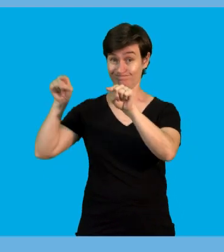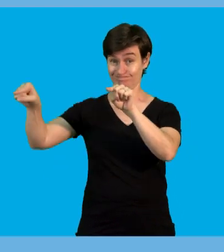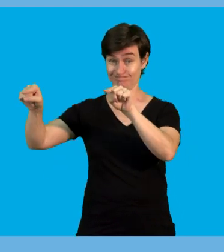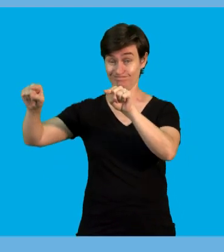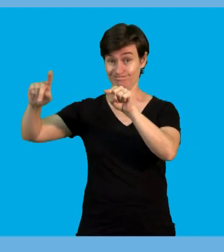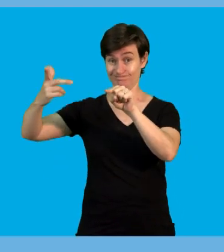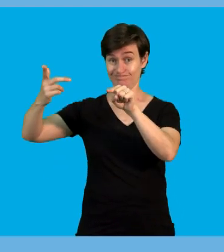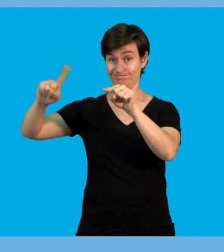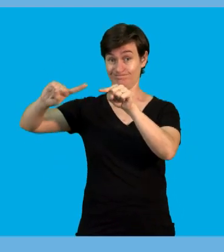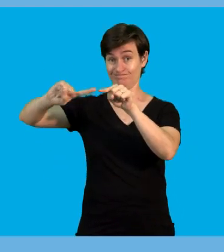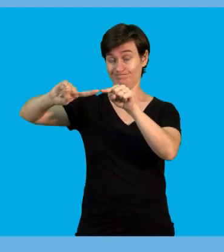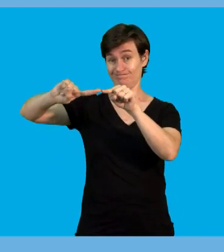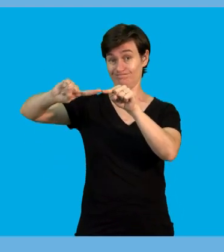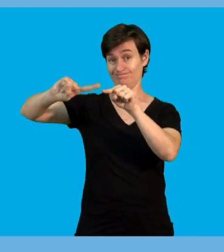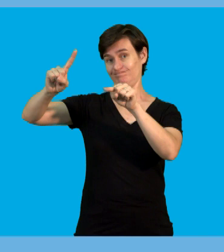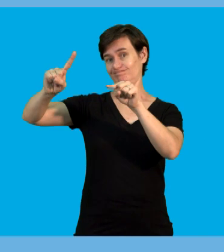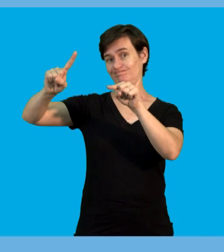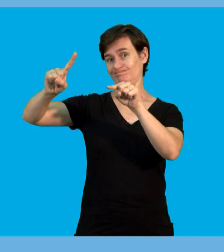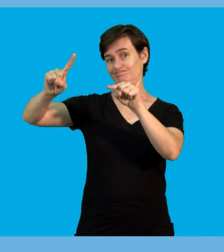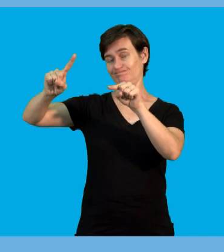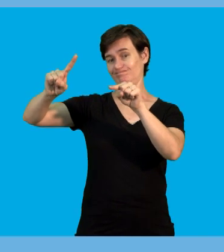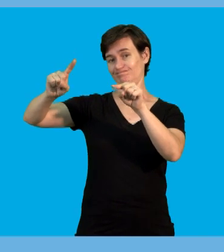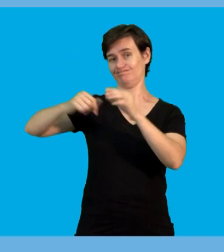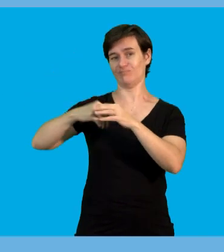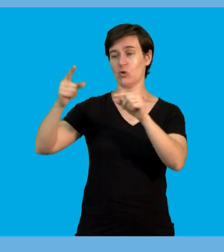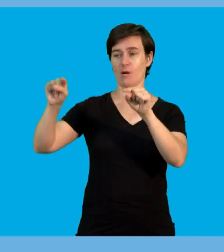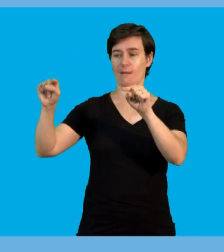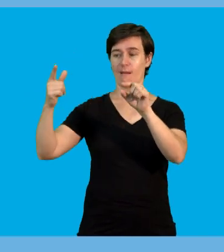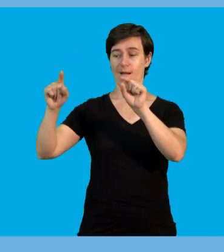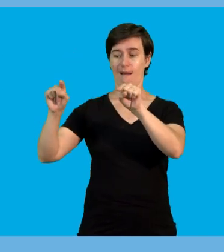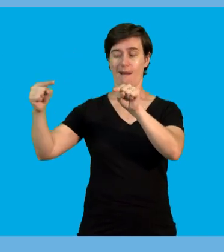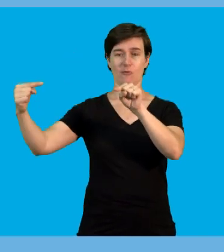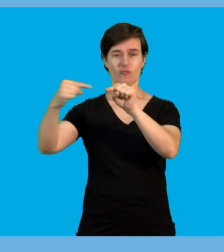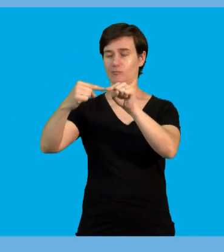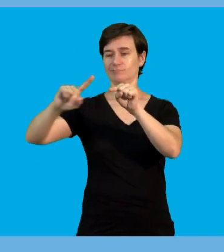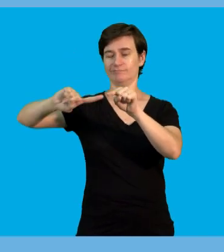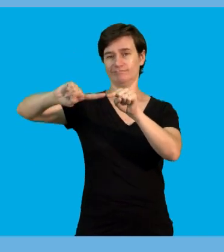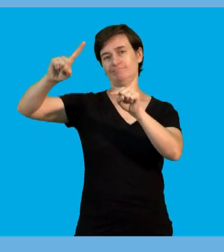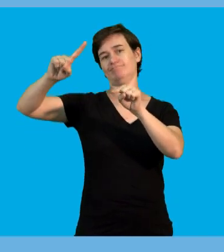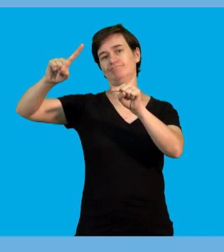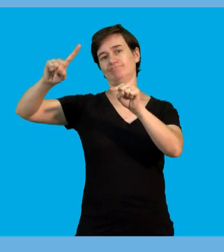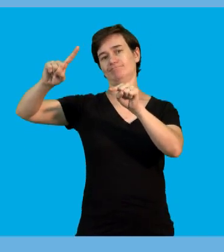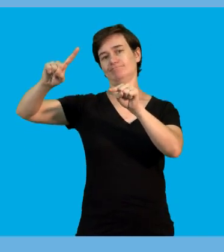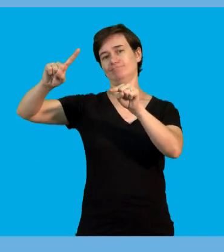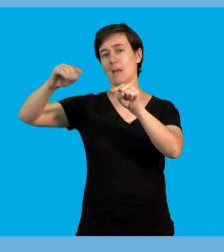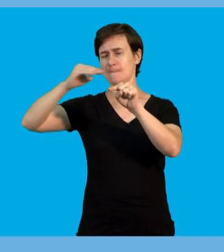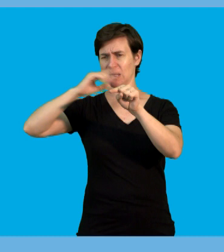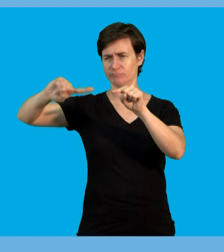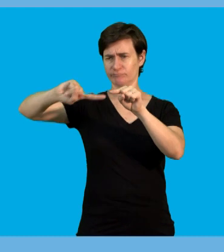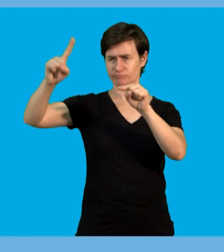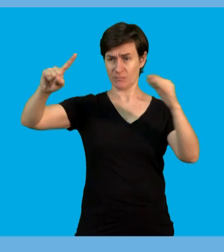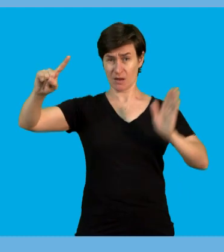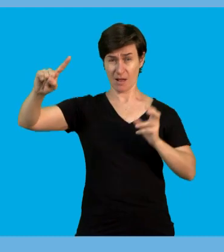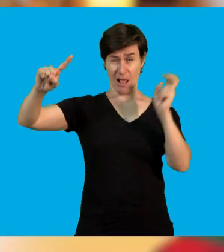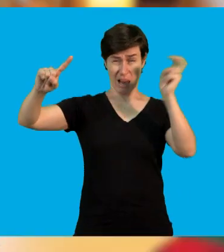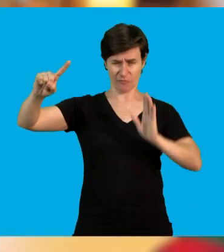The two connecting wires would not be in contact, they would not be connecting together, so that would mean there won't be any